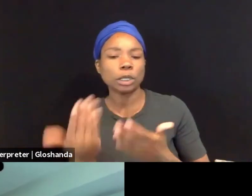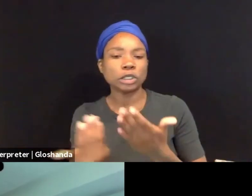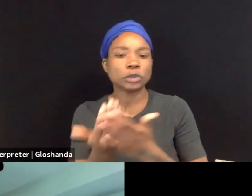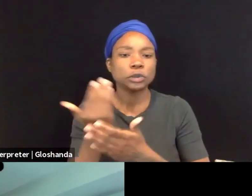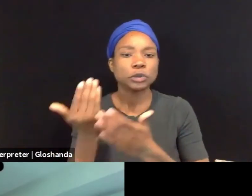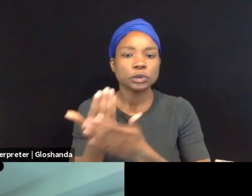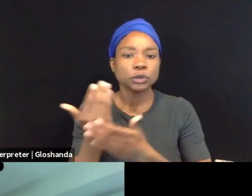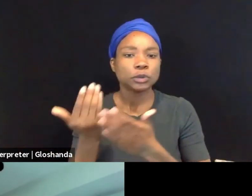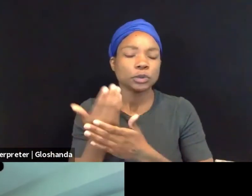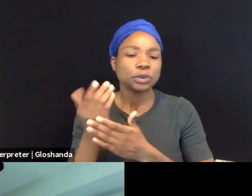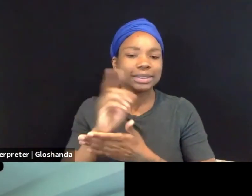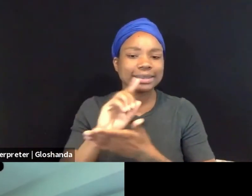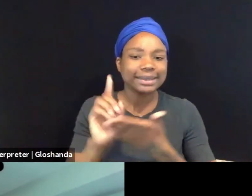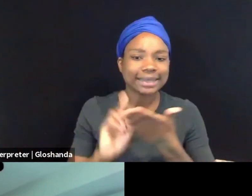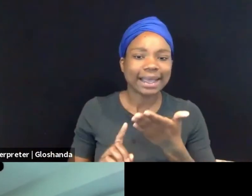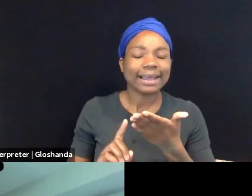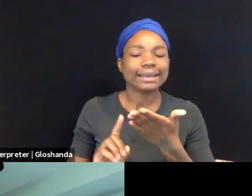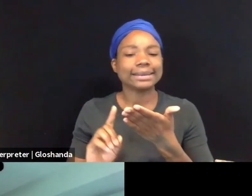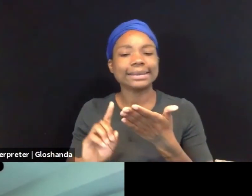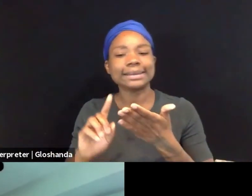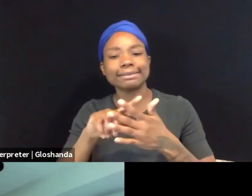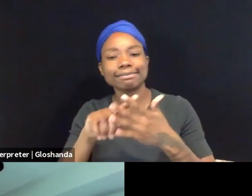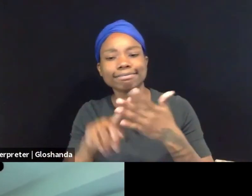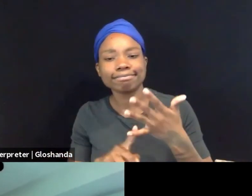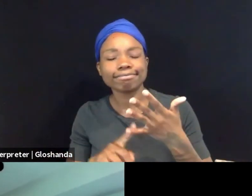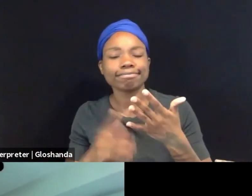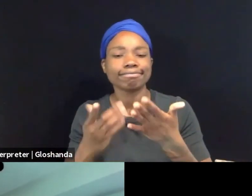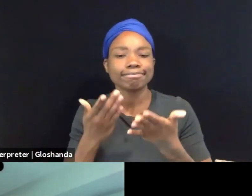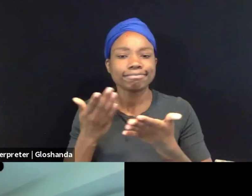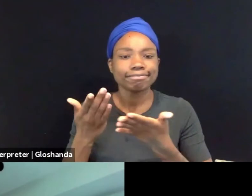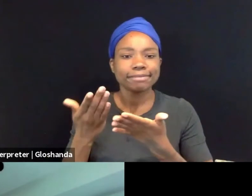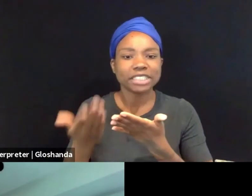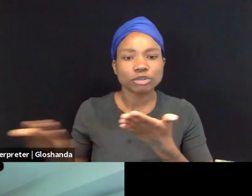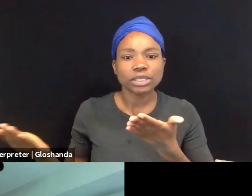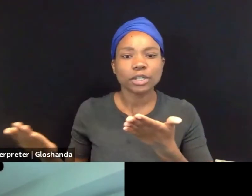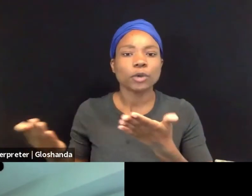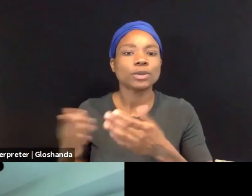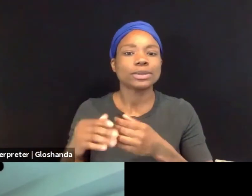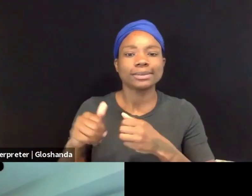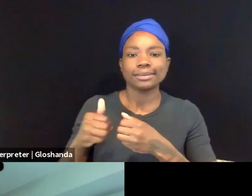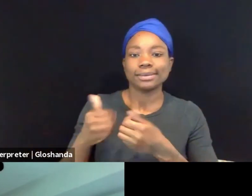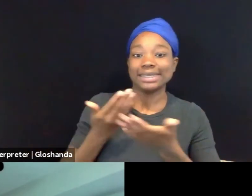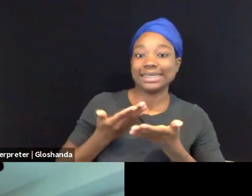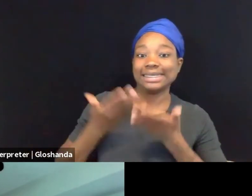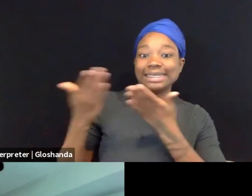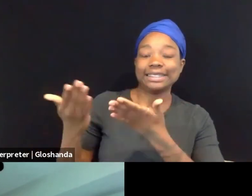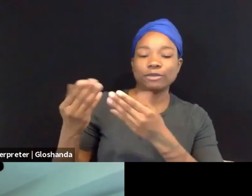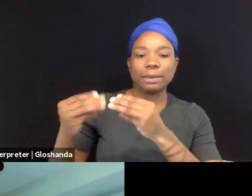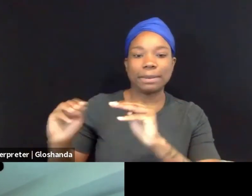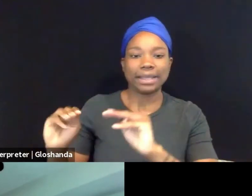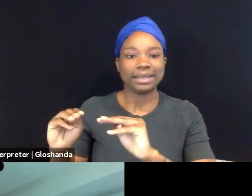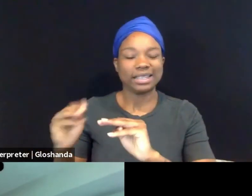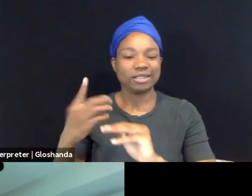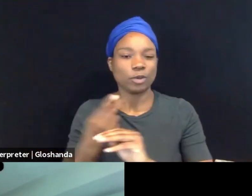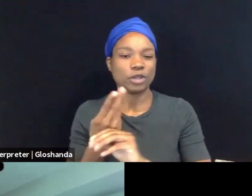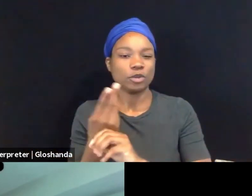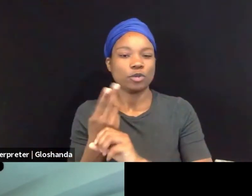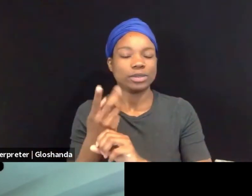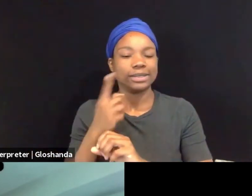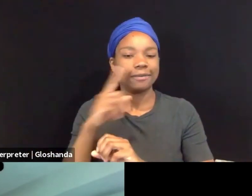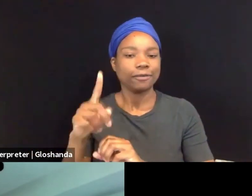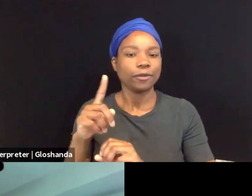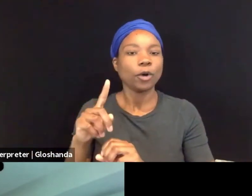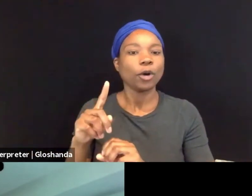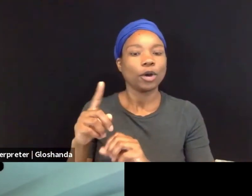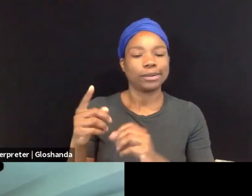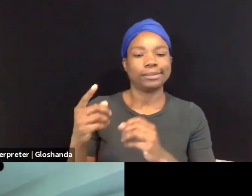are being implemented to modernize our infrastructure? And I'll go to the grades next, just